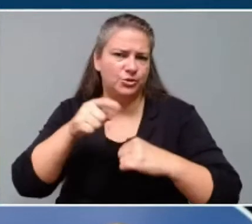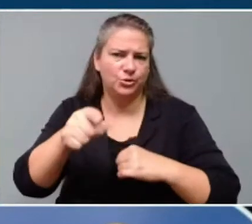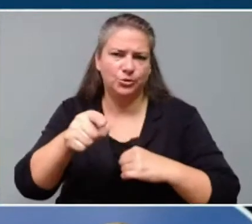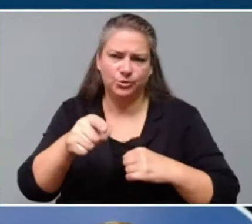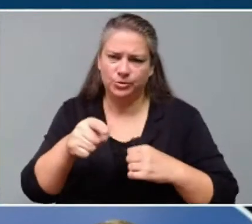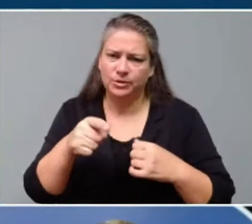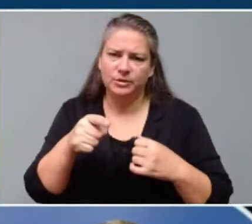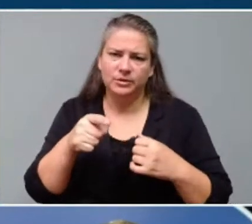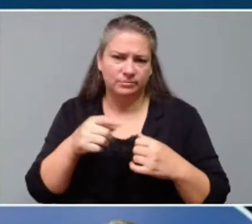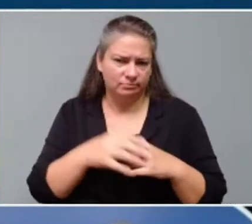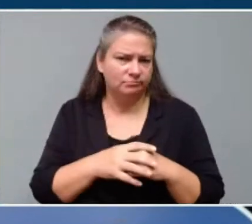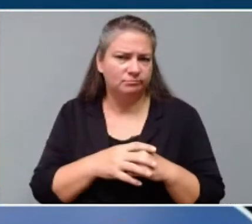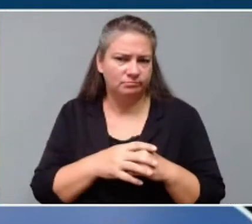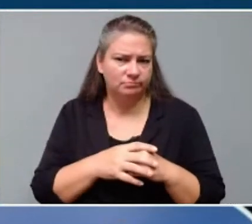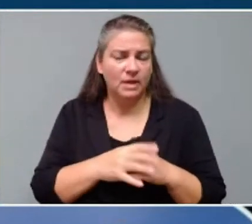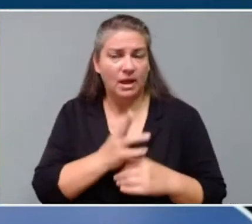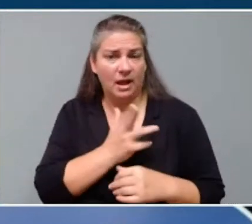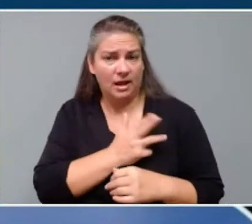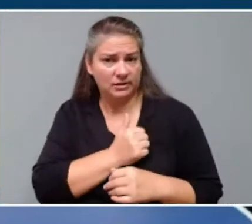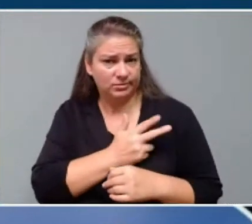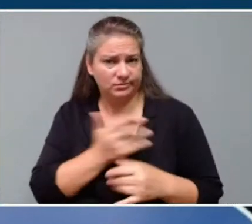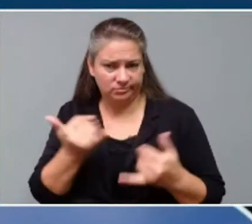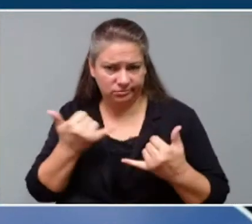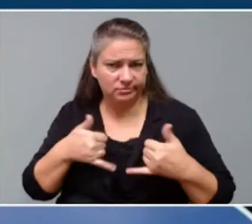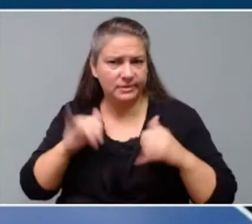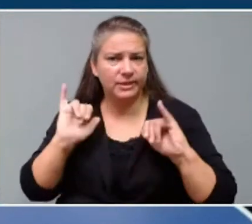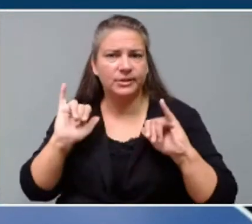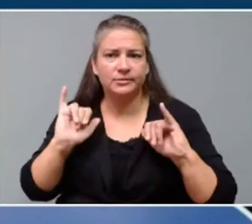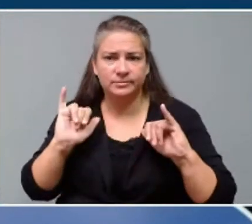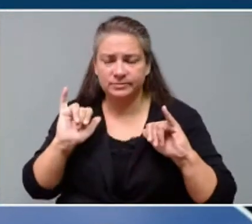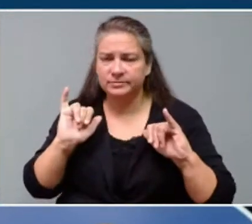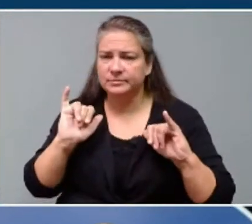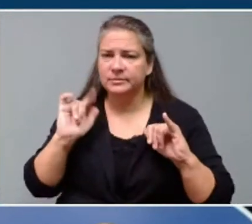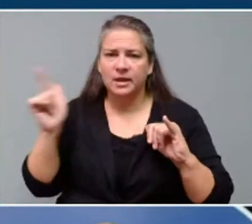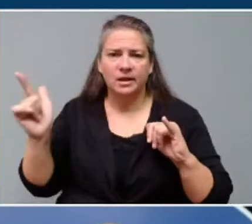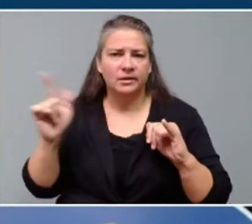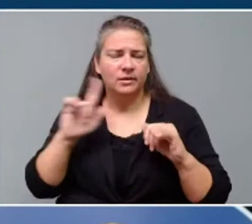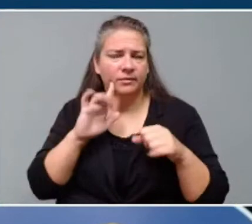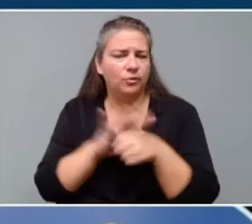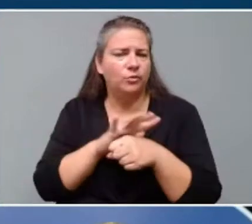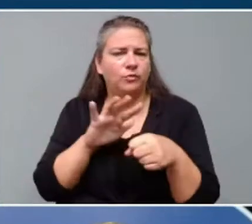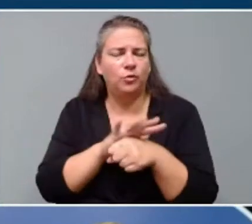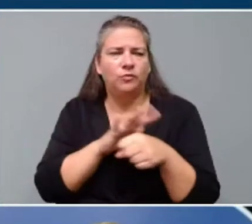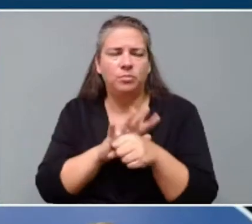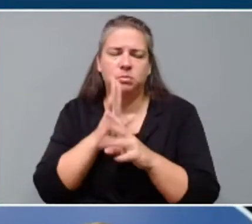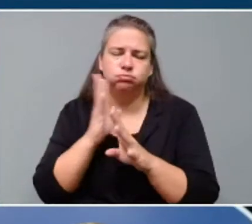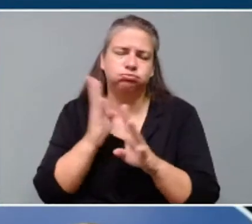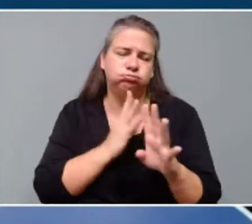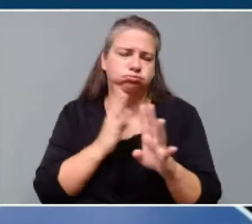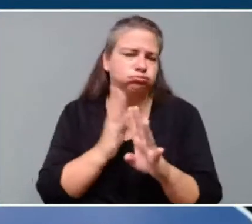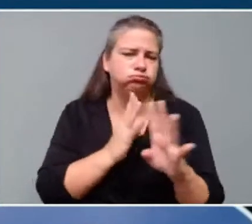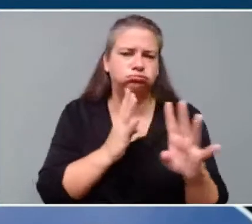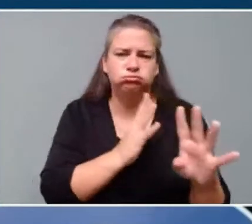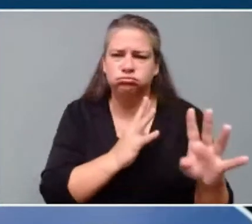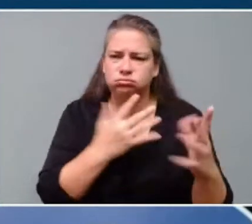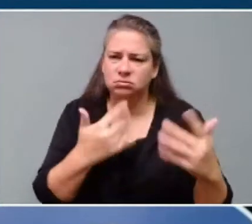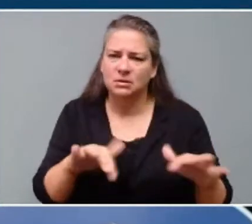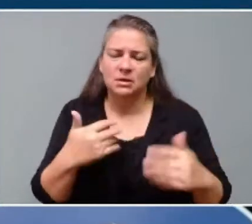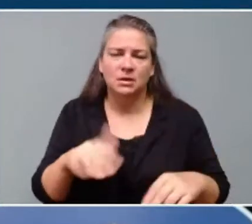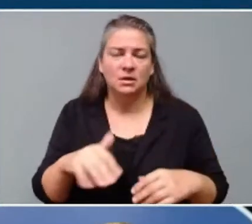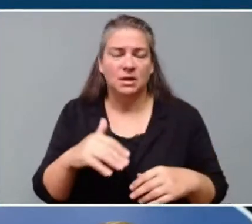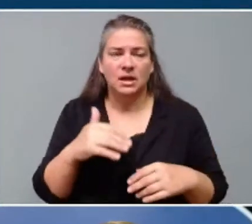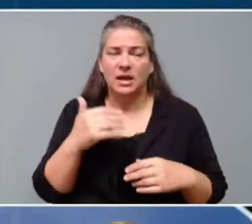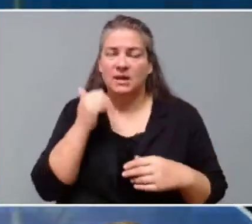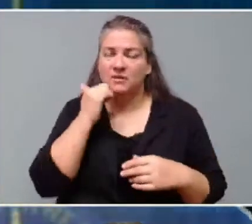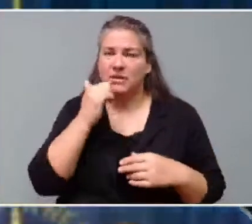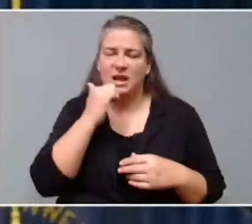Our hospitals continue to be pushed to the brink. Any day, we have roughly 2/3 of our hospitals in